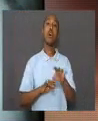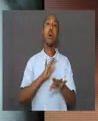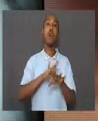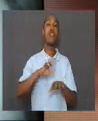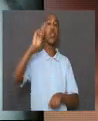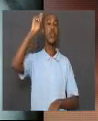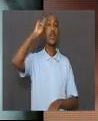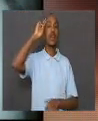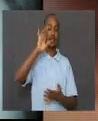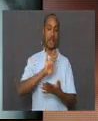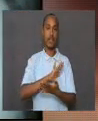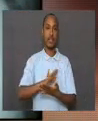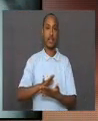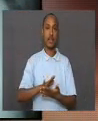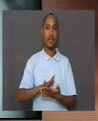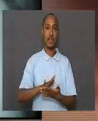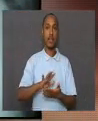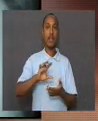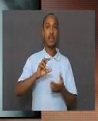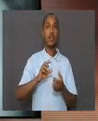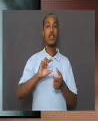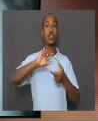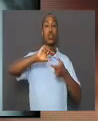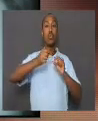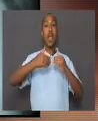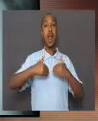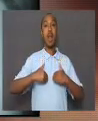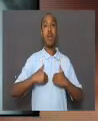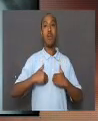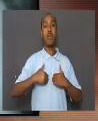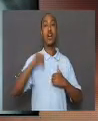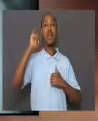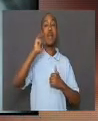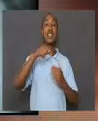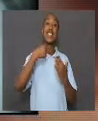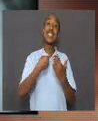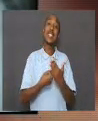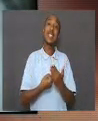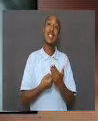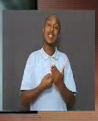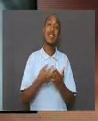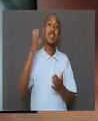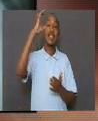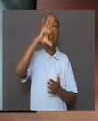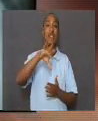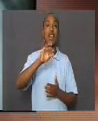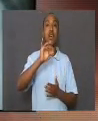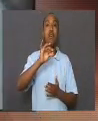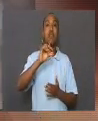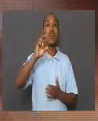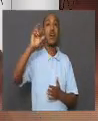Röntgen's studies, significant breakthroughs were made, and this led to the discovery